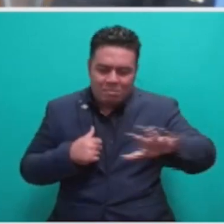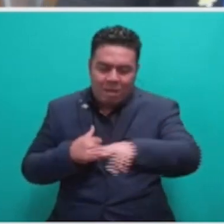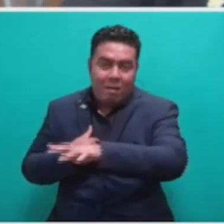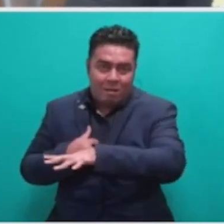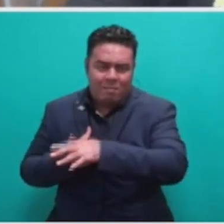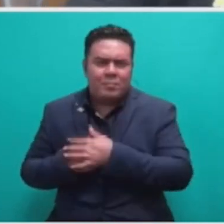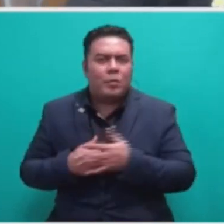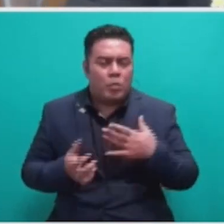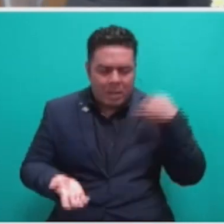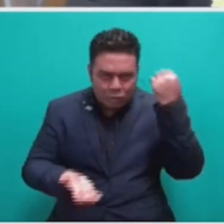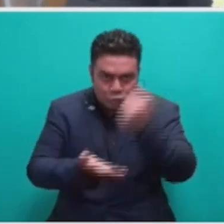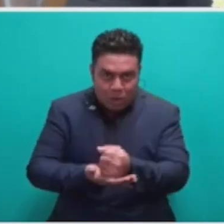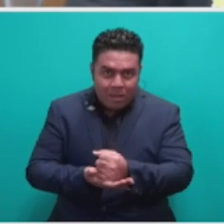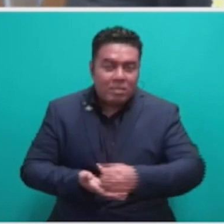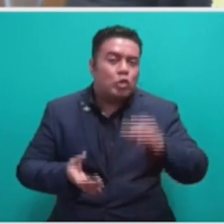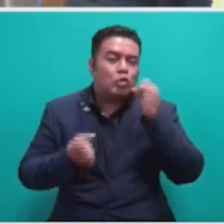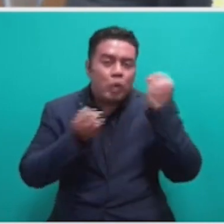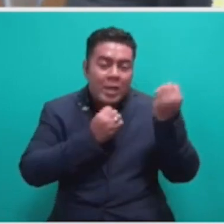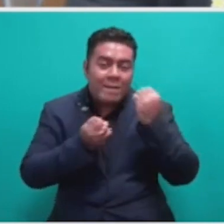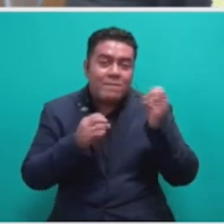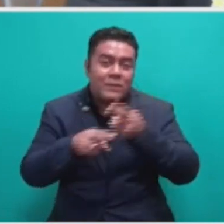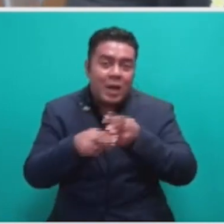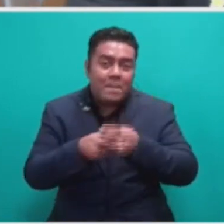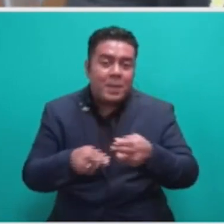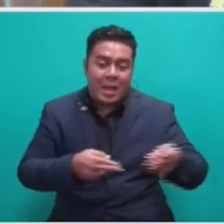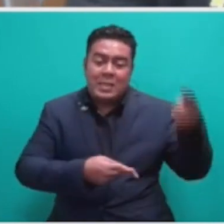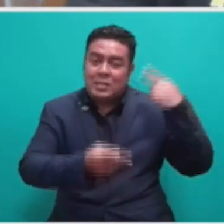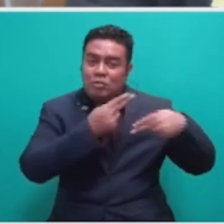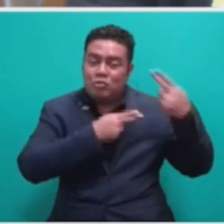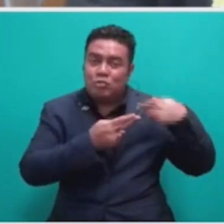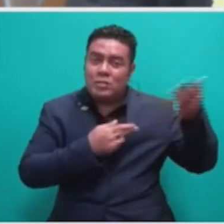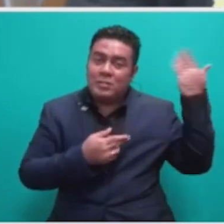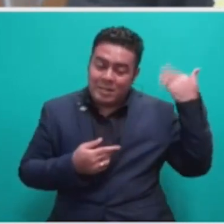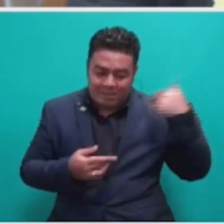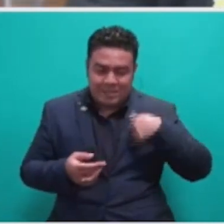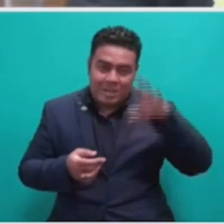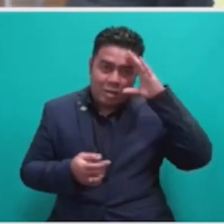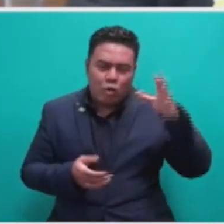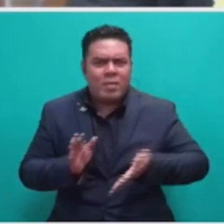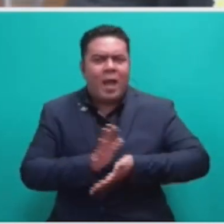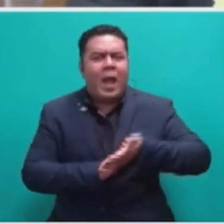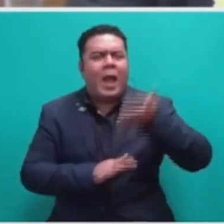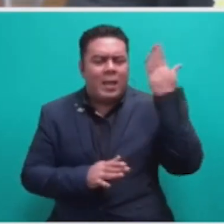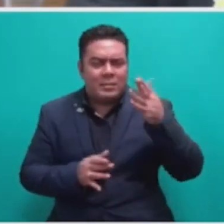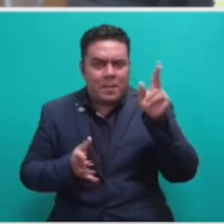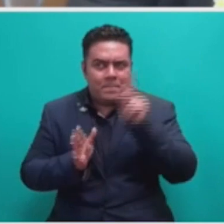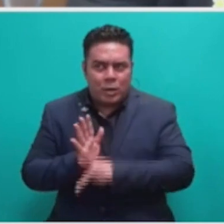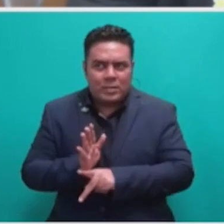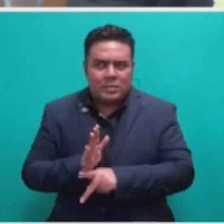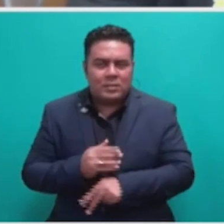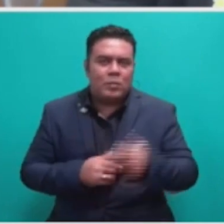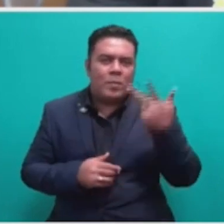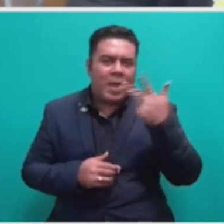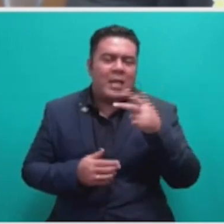sure, Mr. Speaker, that the sugarcane farmers, in the history of sugarcane farmers in this country, got the highest price, and we put $8